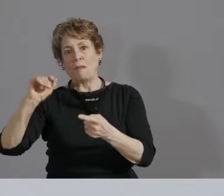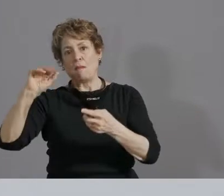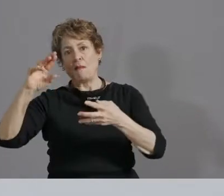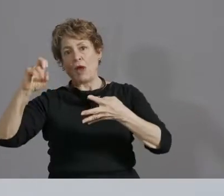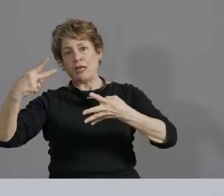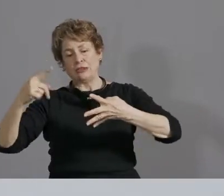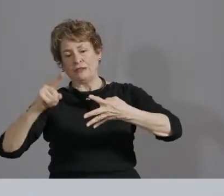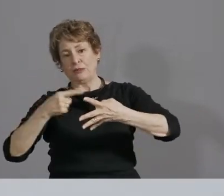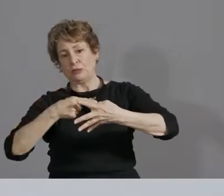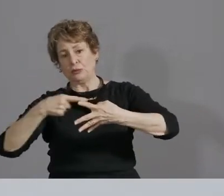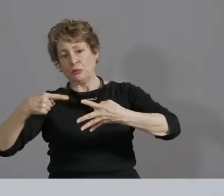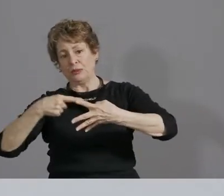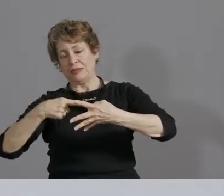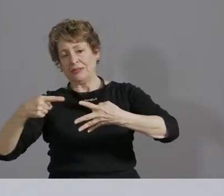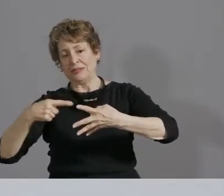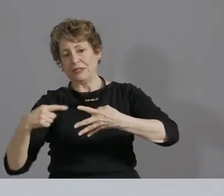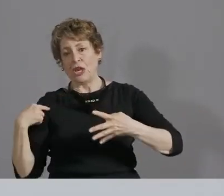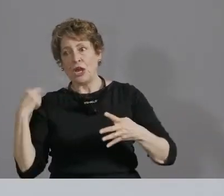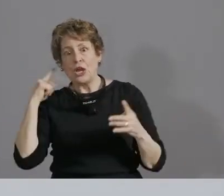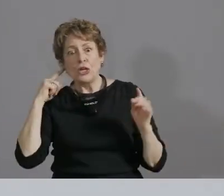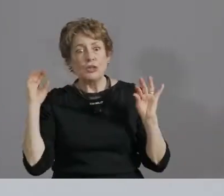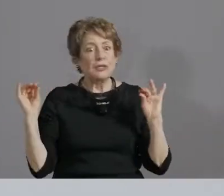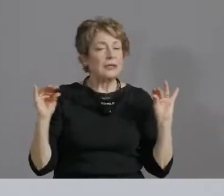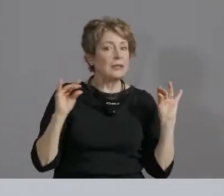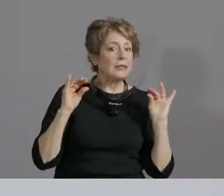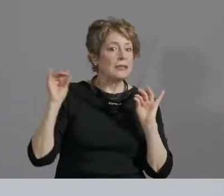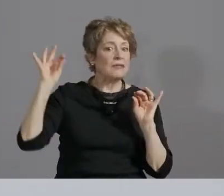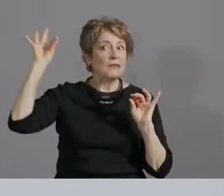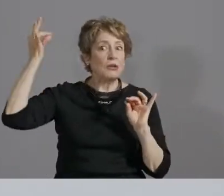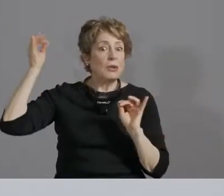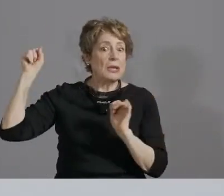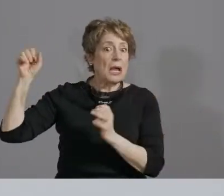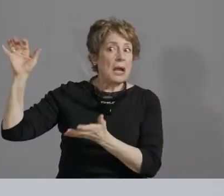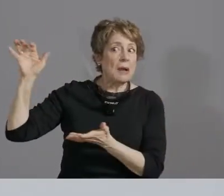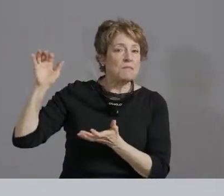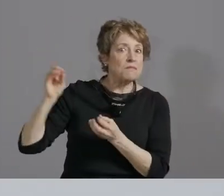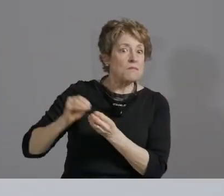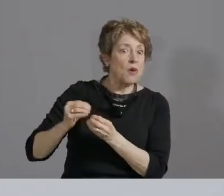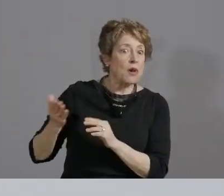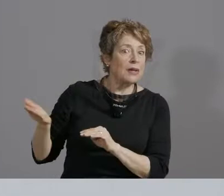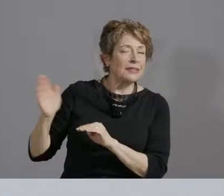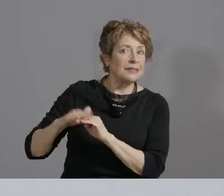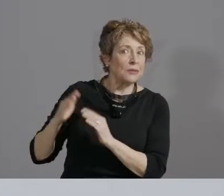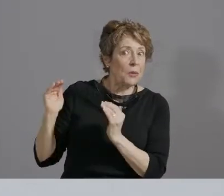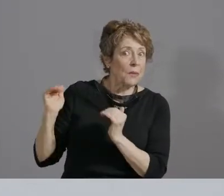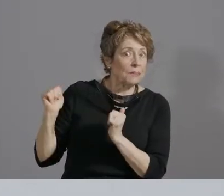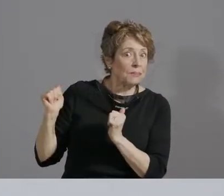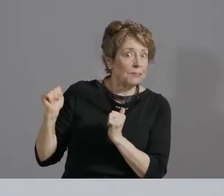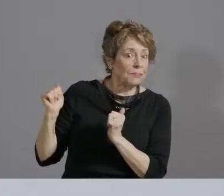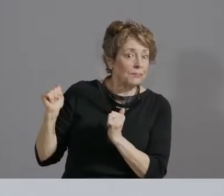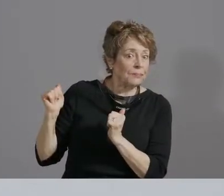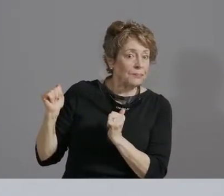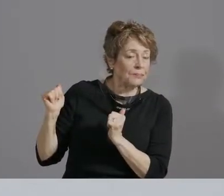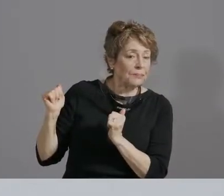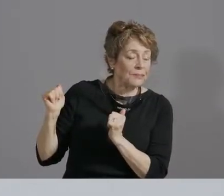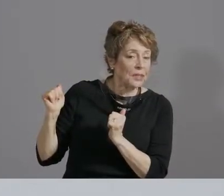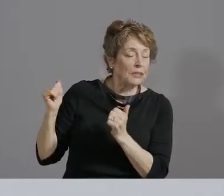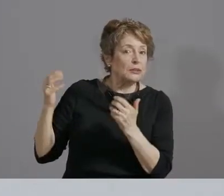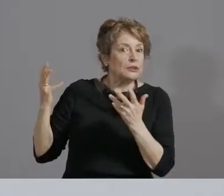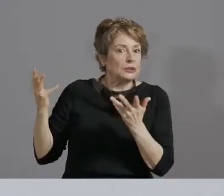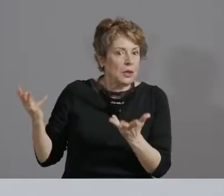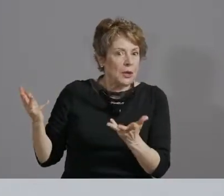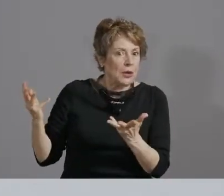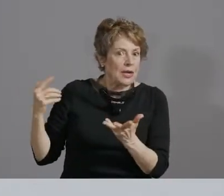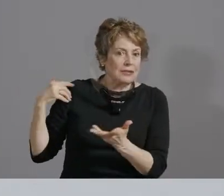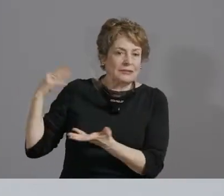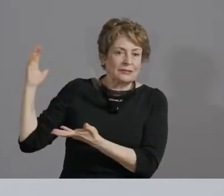the federal administration was able to secure more doses. And so that will, and those should be here by this summer. So